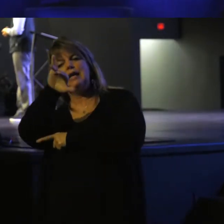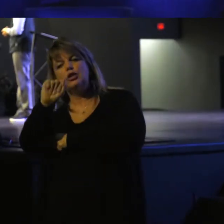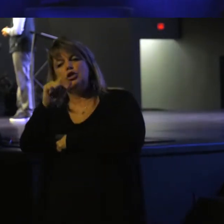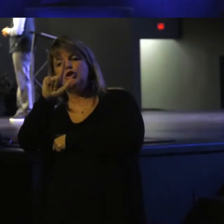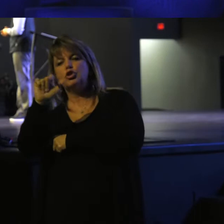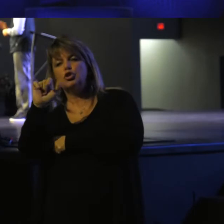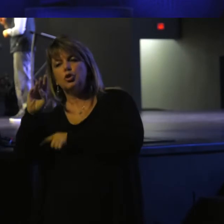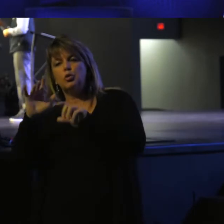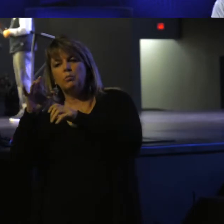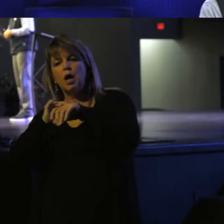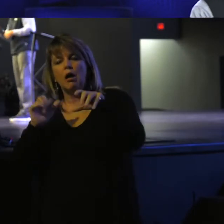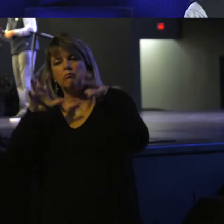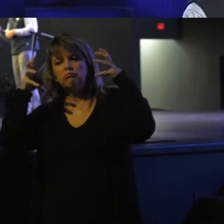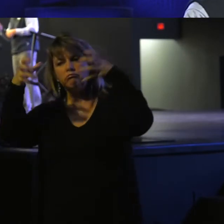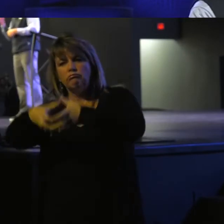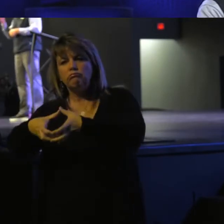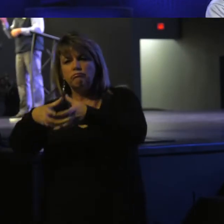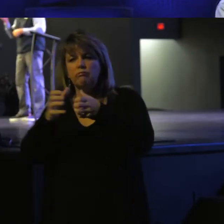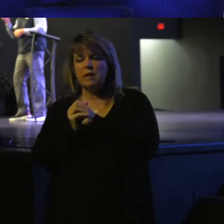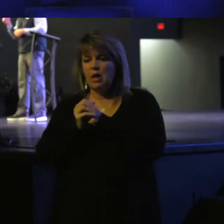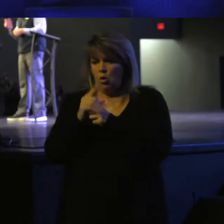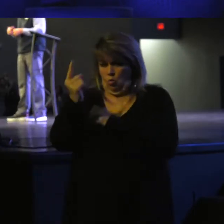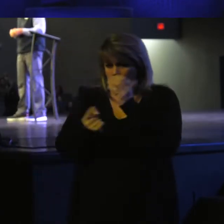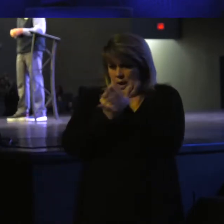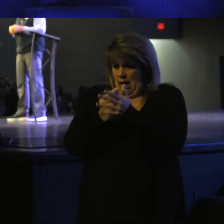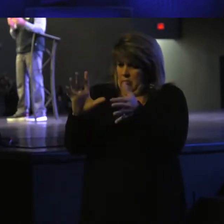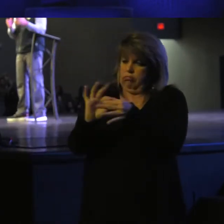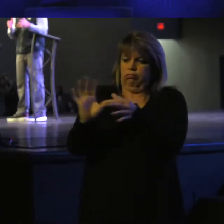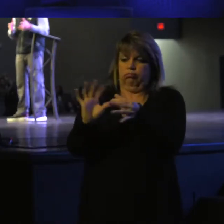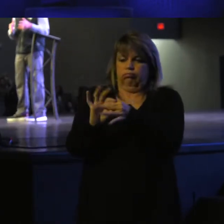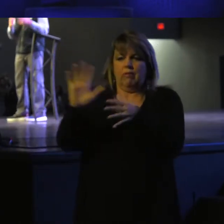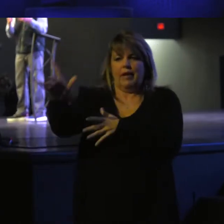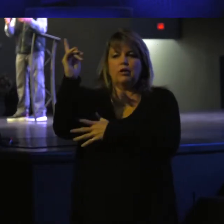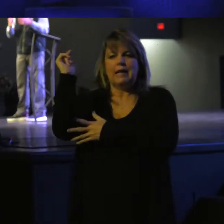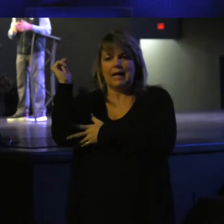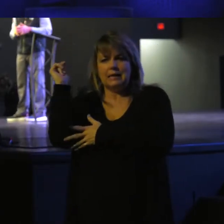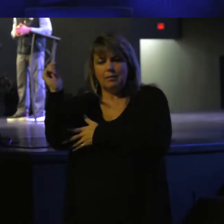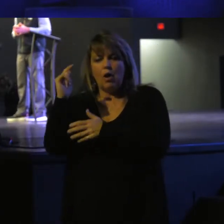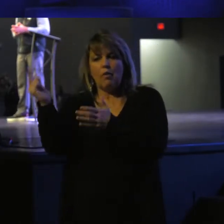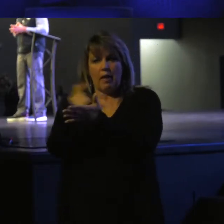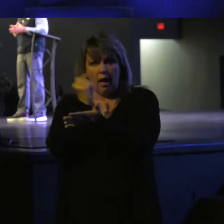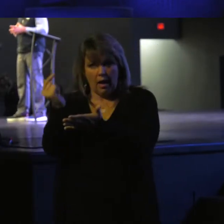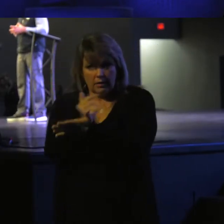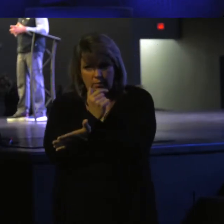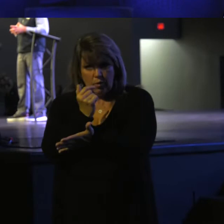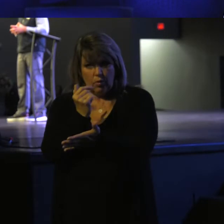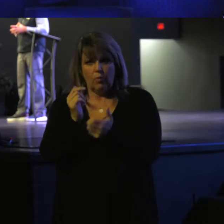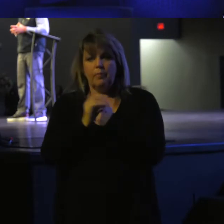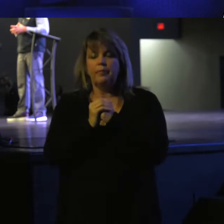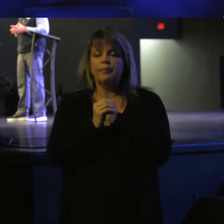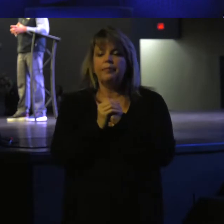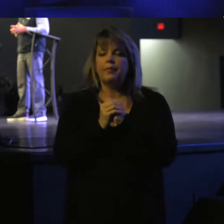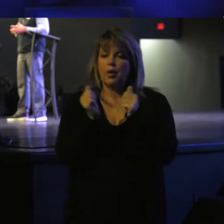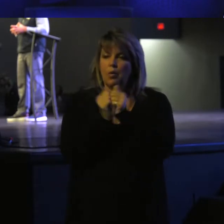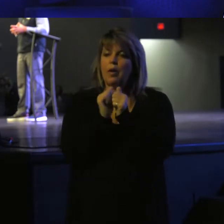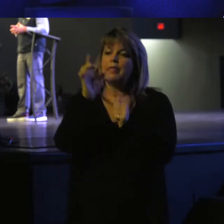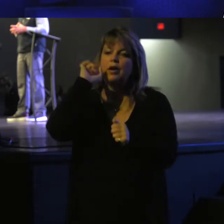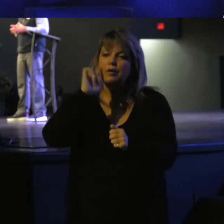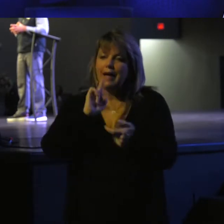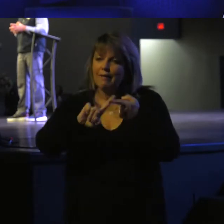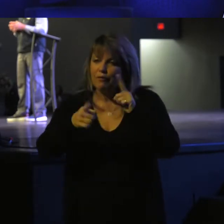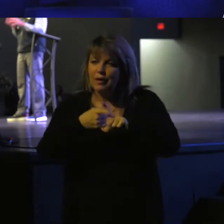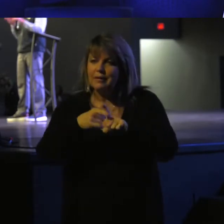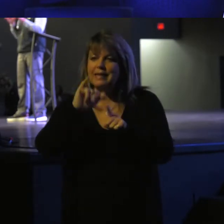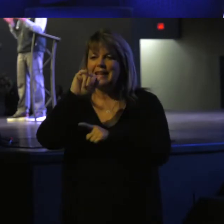them, and these two individuals spent an hour sharing their testimony and the gospel with their deaf friends